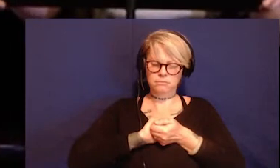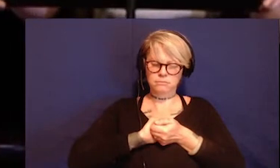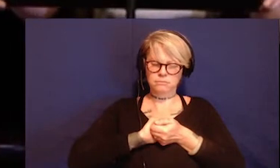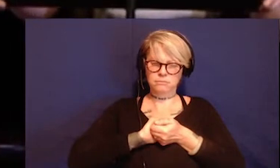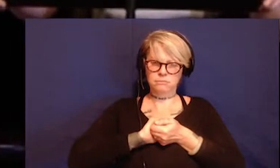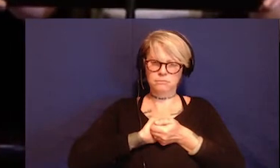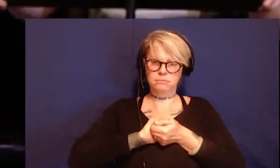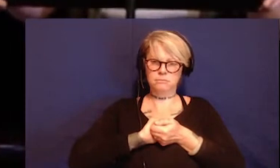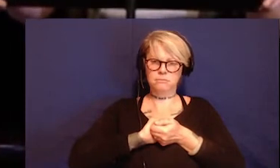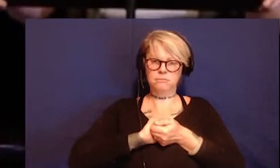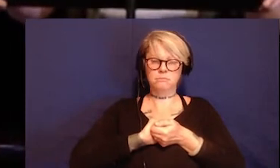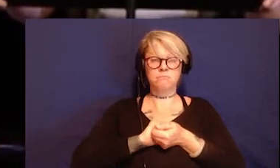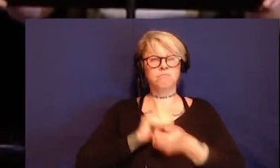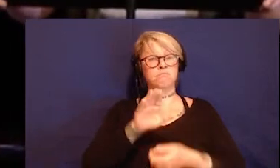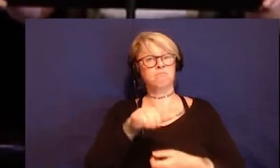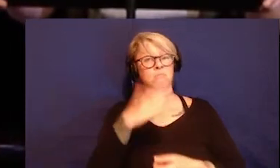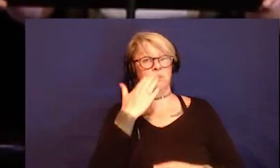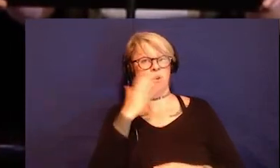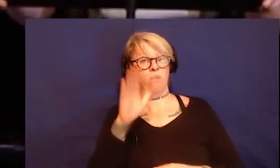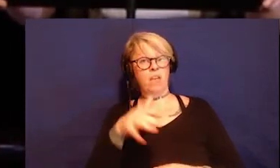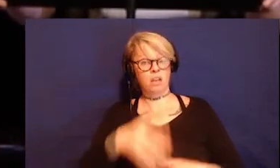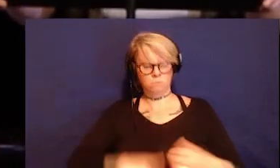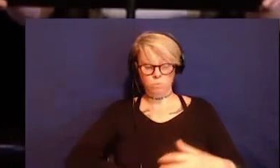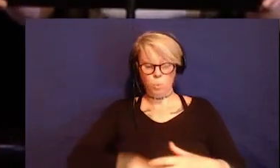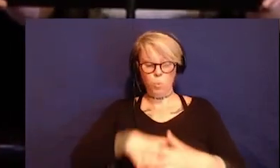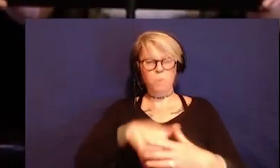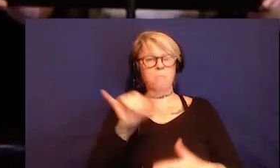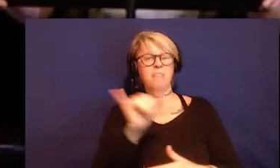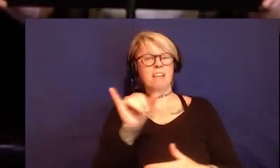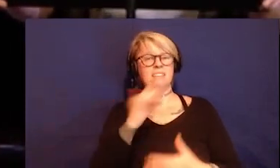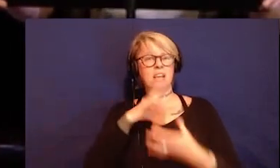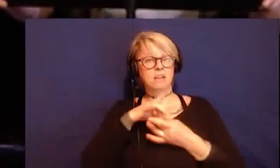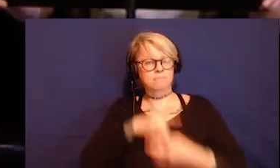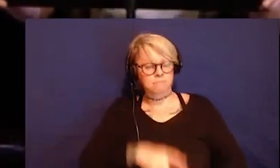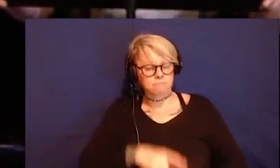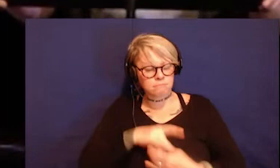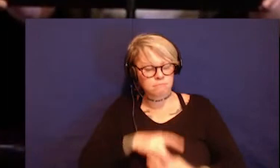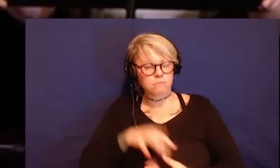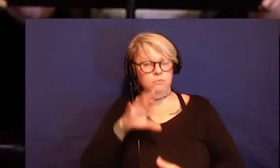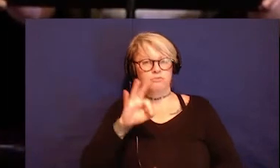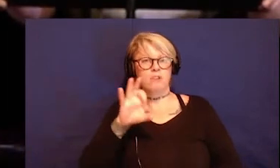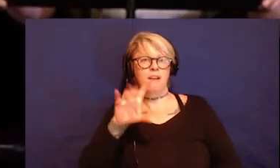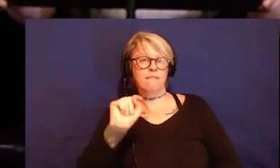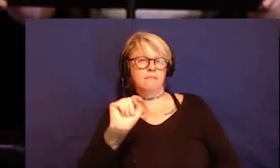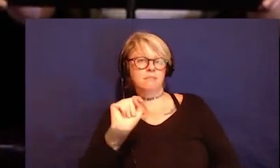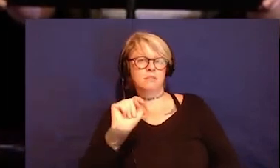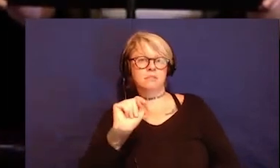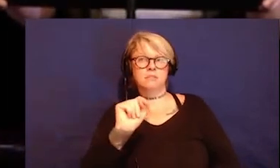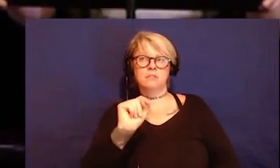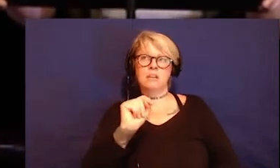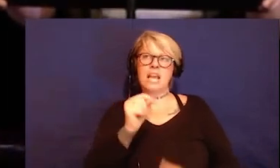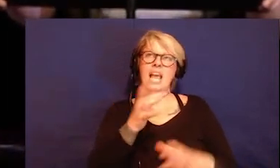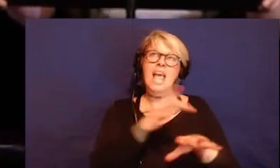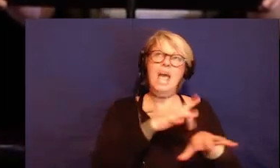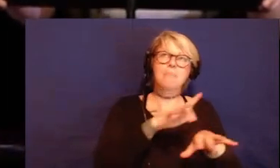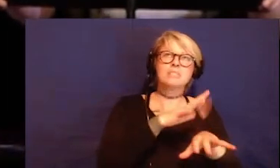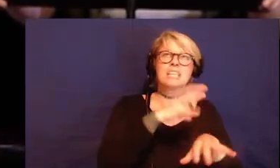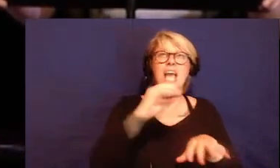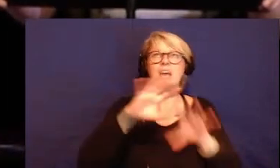A womb is sort of like a raft. A sort of emptiness. A sort of wholeness. A sort